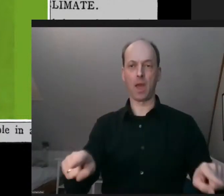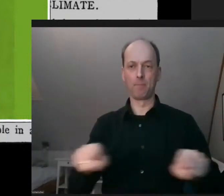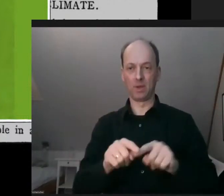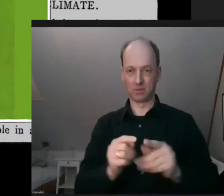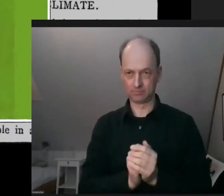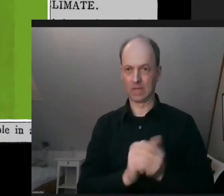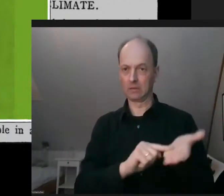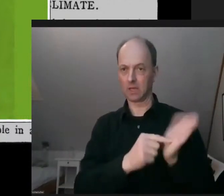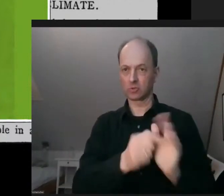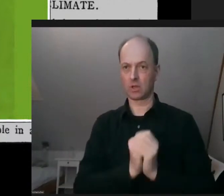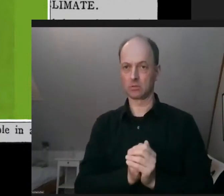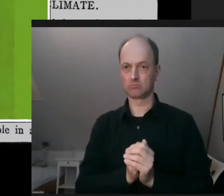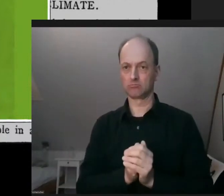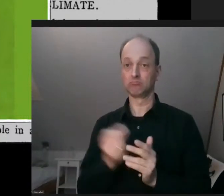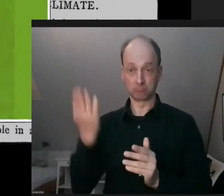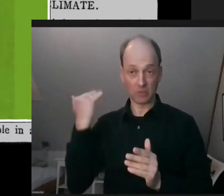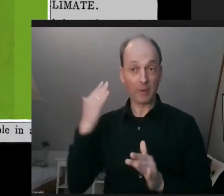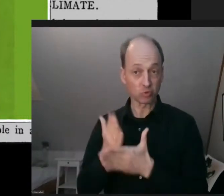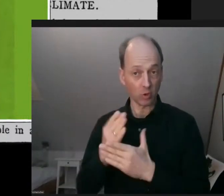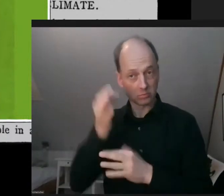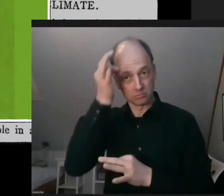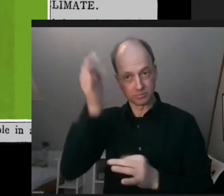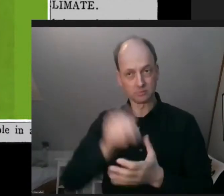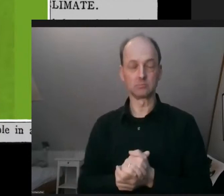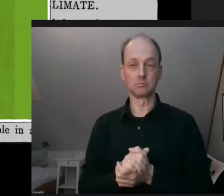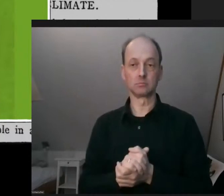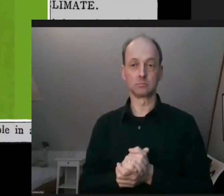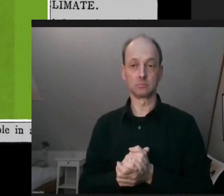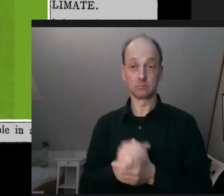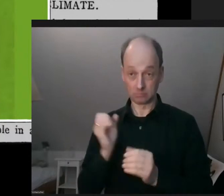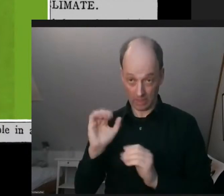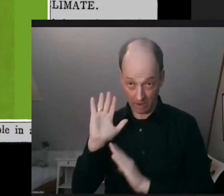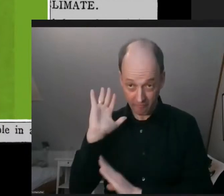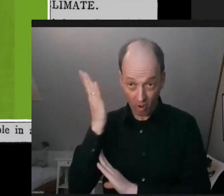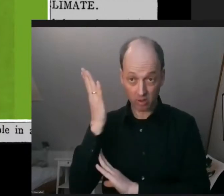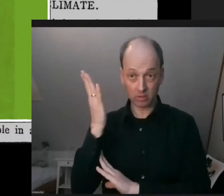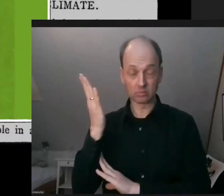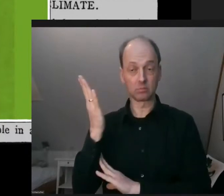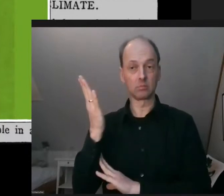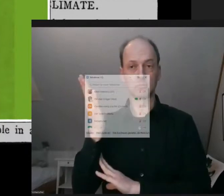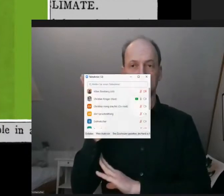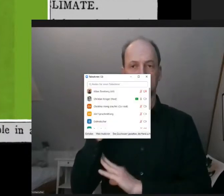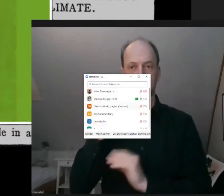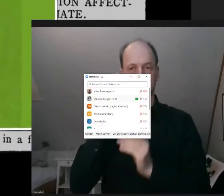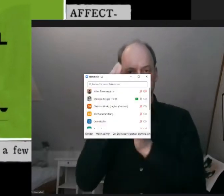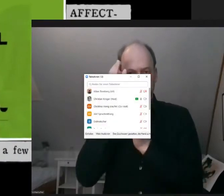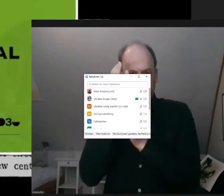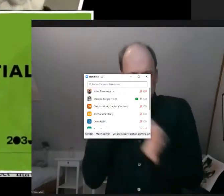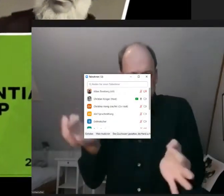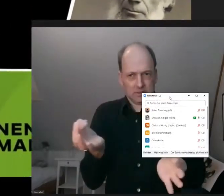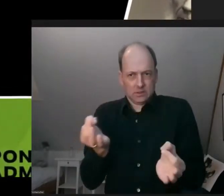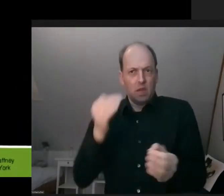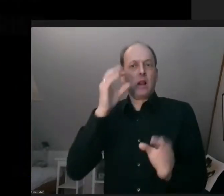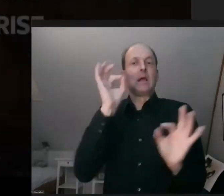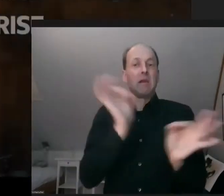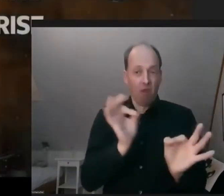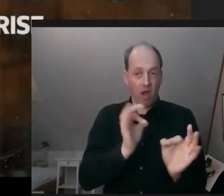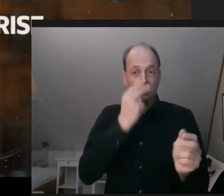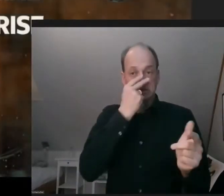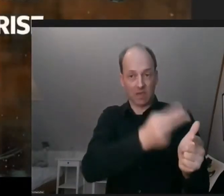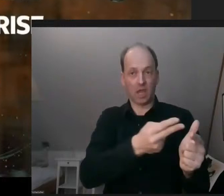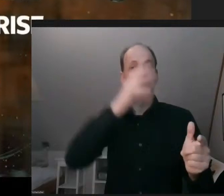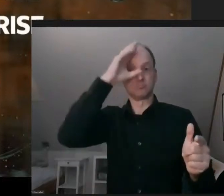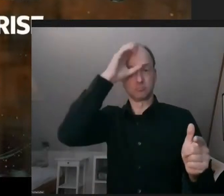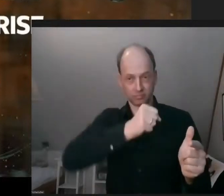example, but nothing happened. So the risk was recognized and there are solutions which are